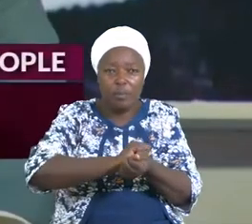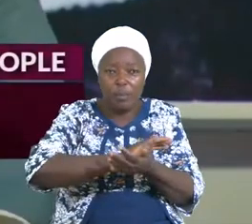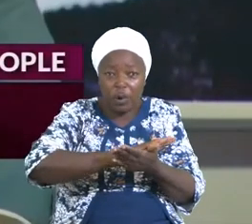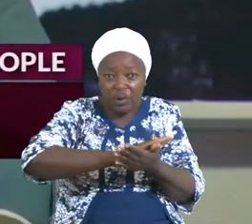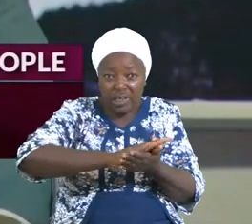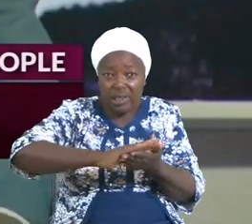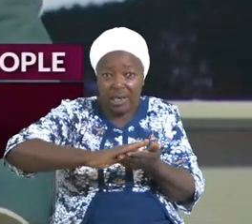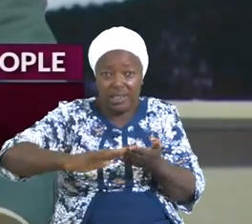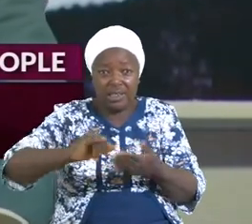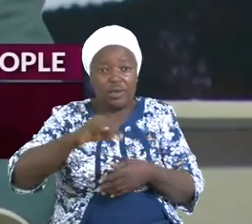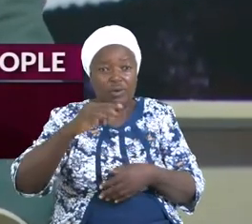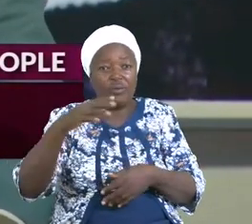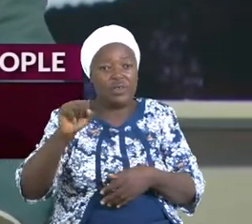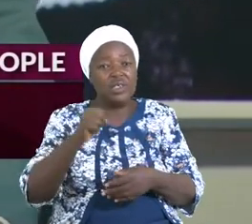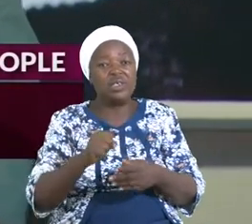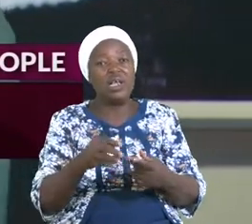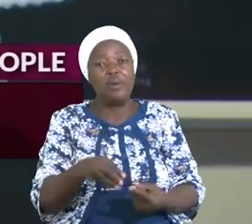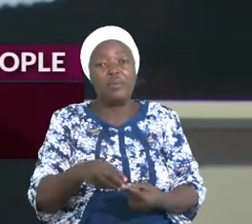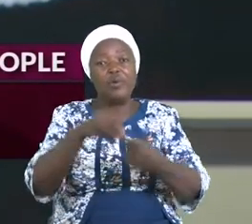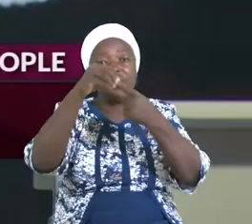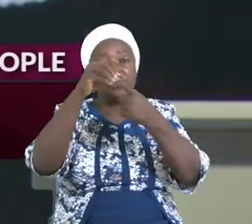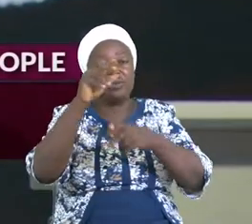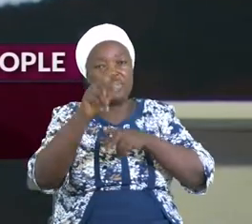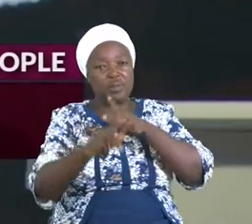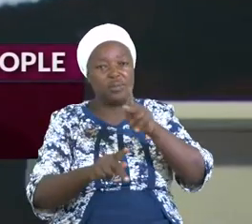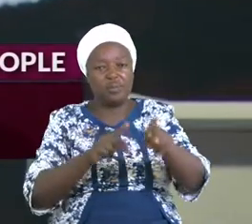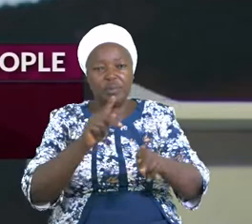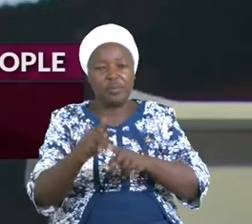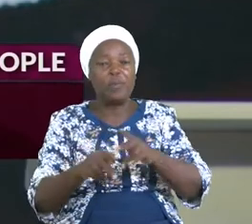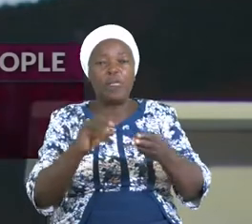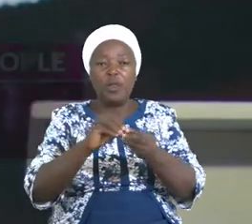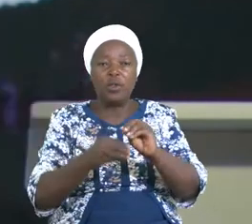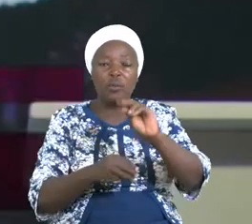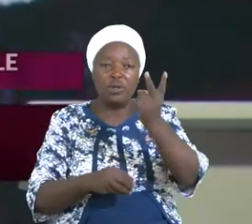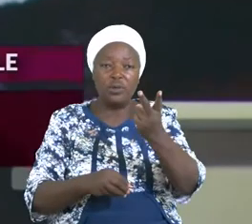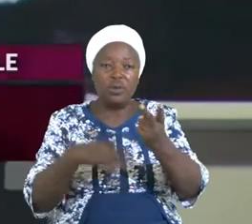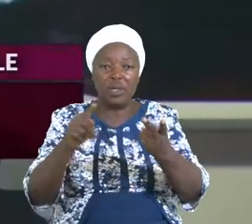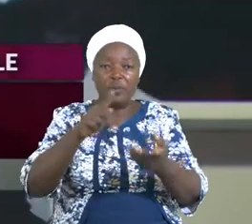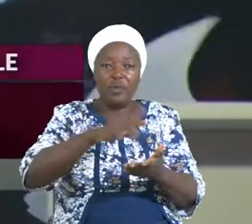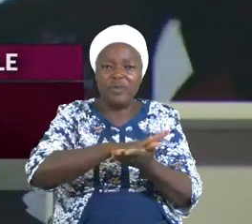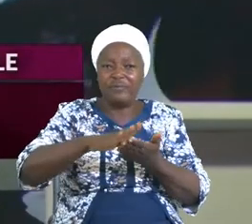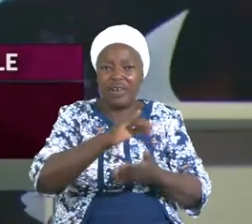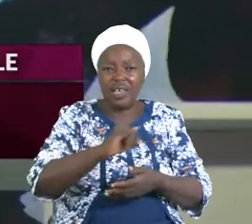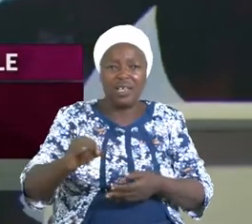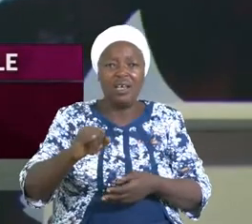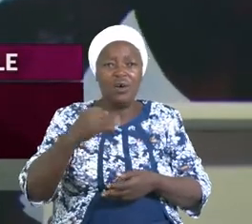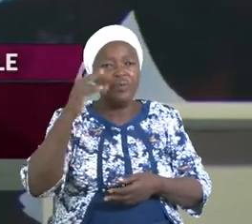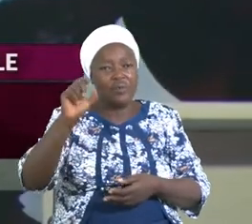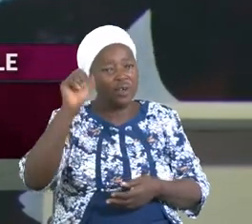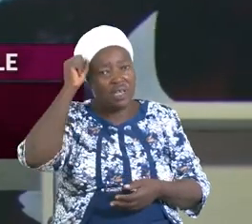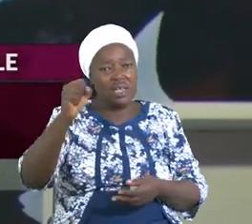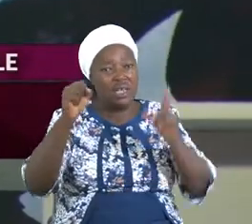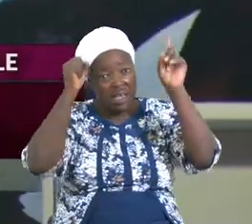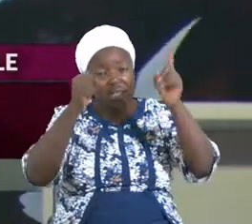precious people. Number two, the purifying of his purchased